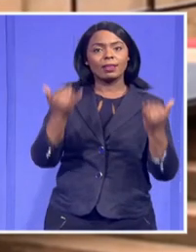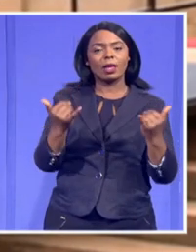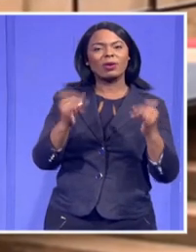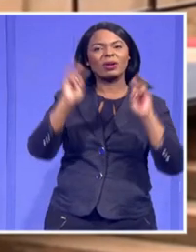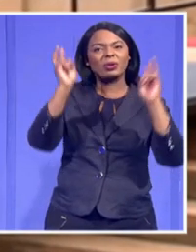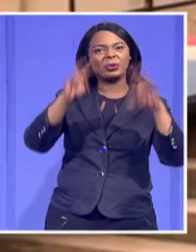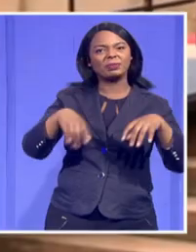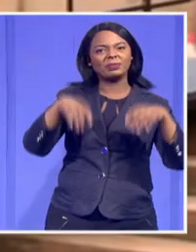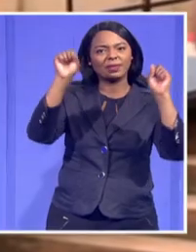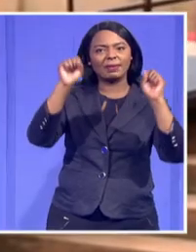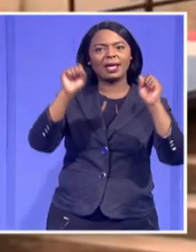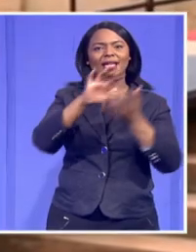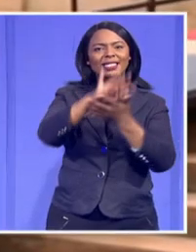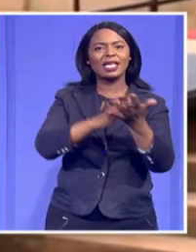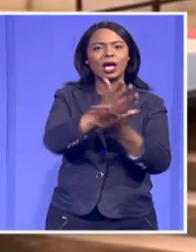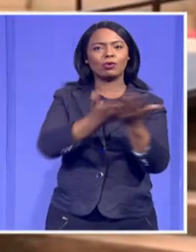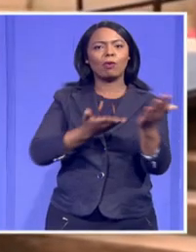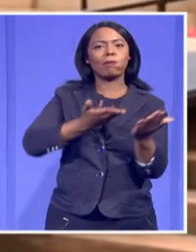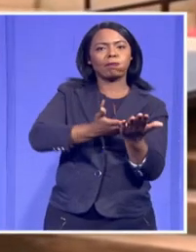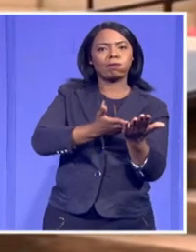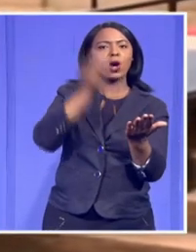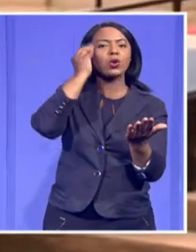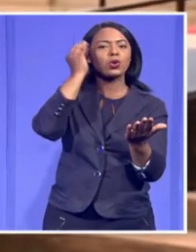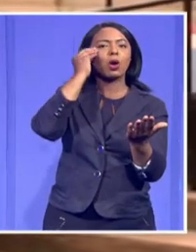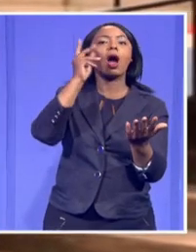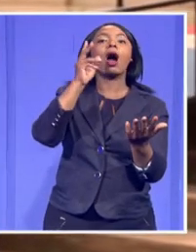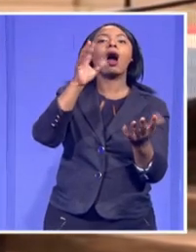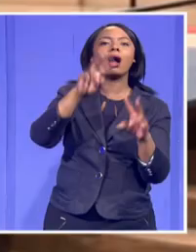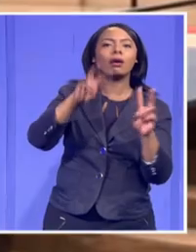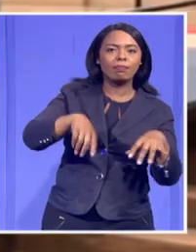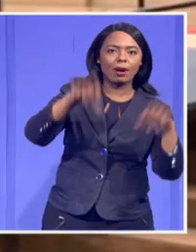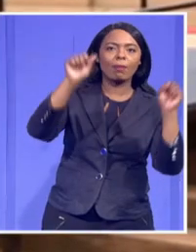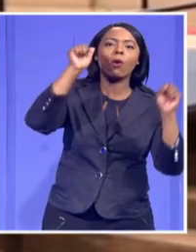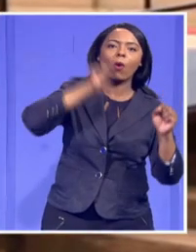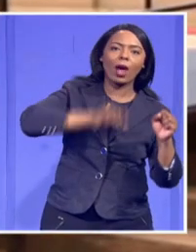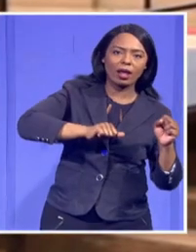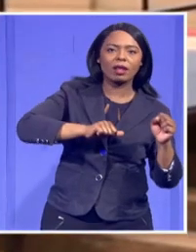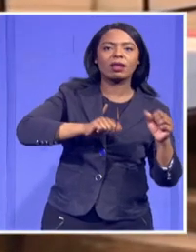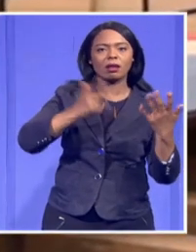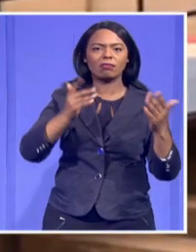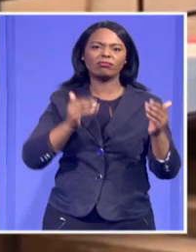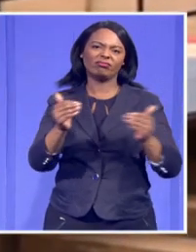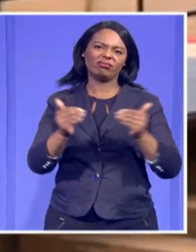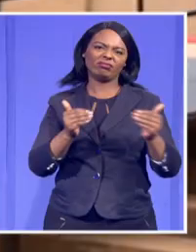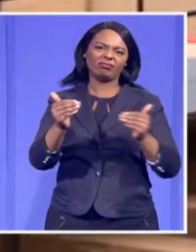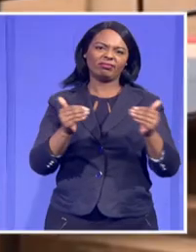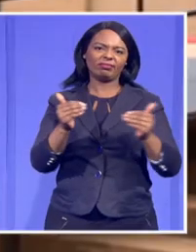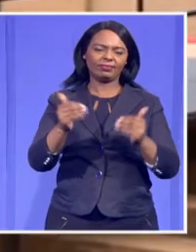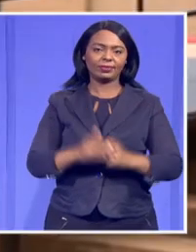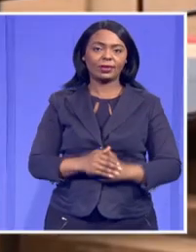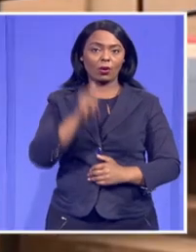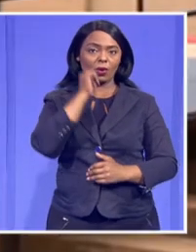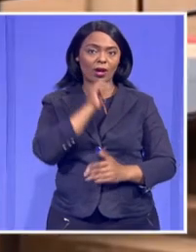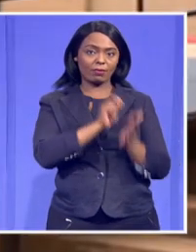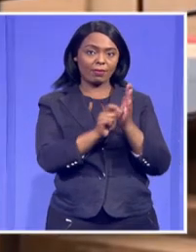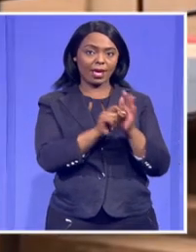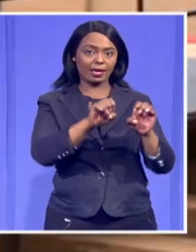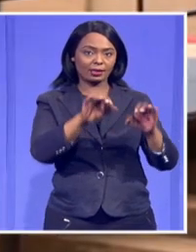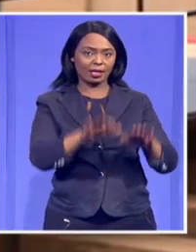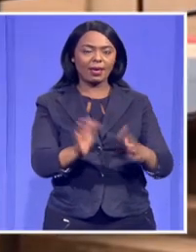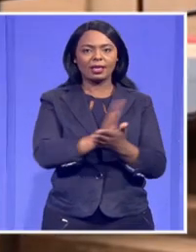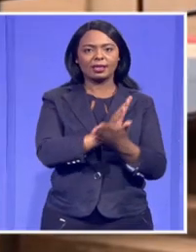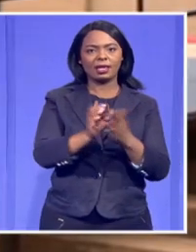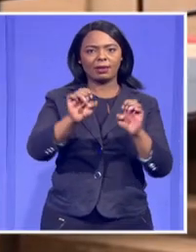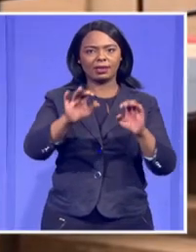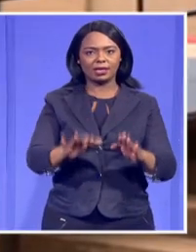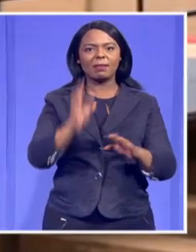shedding schedules are there, so you know when you are not going to have power, so you work around it. So when they write exams, very few exams will